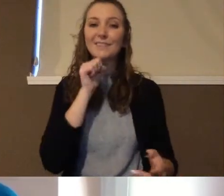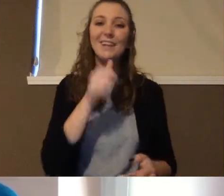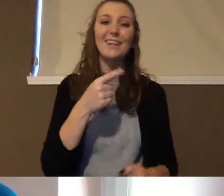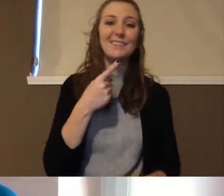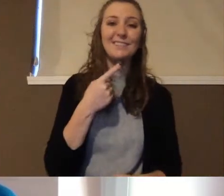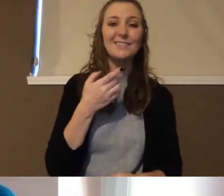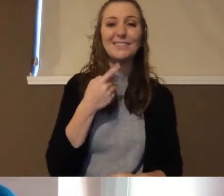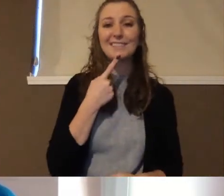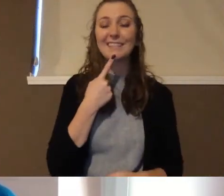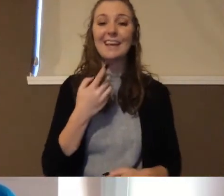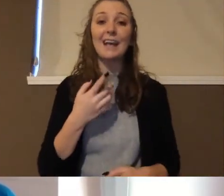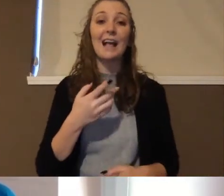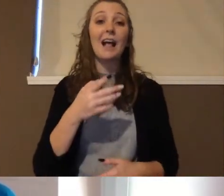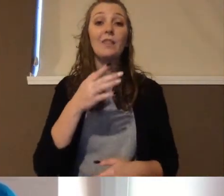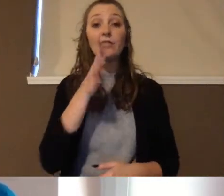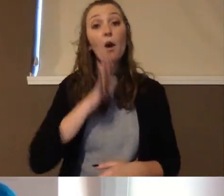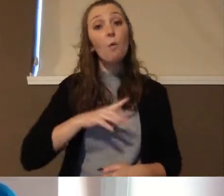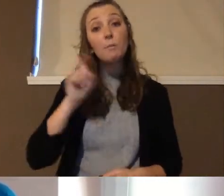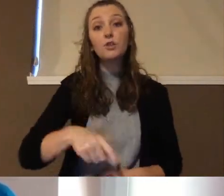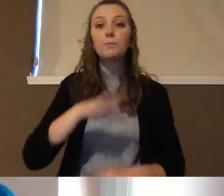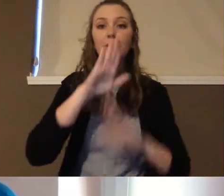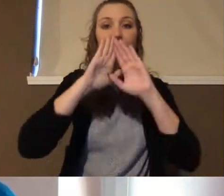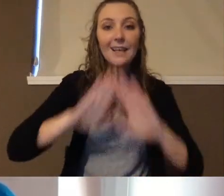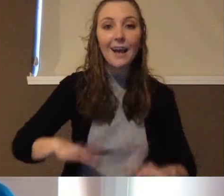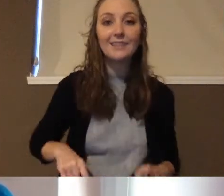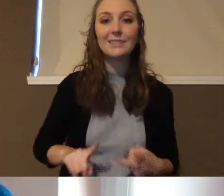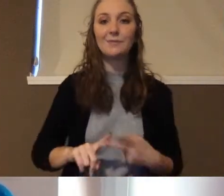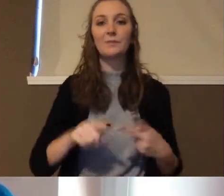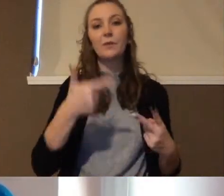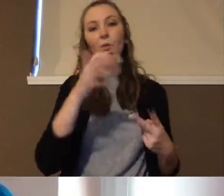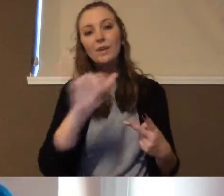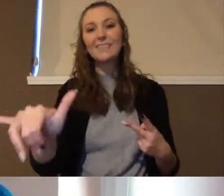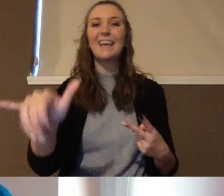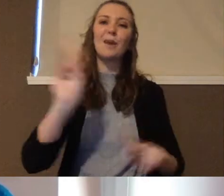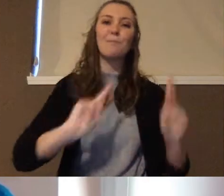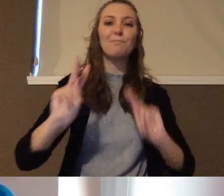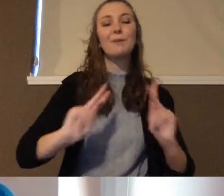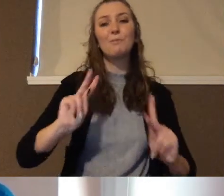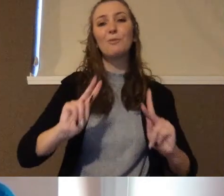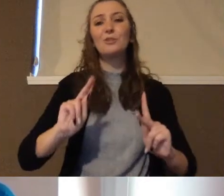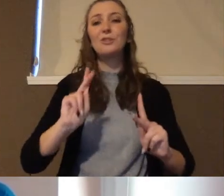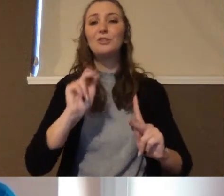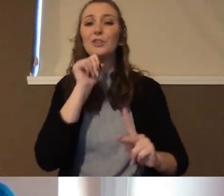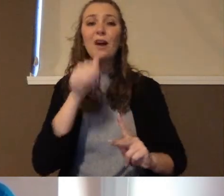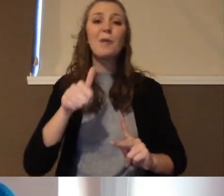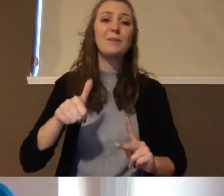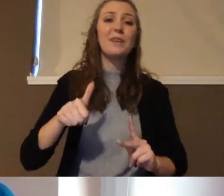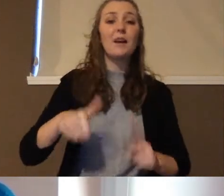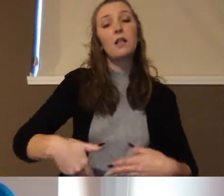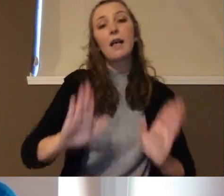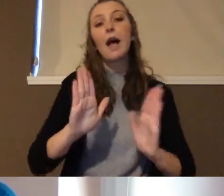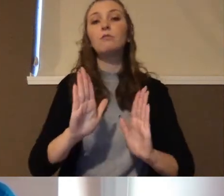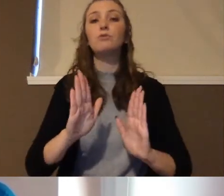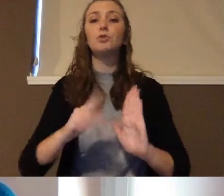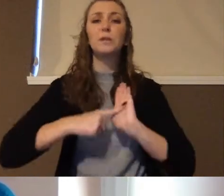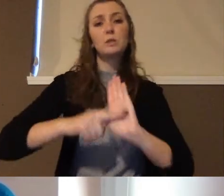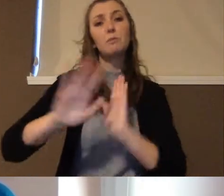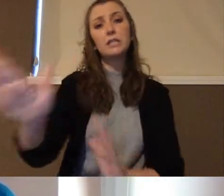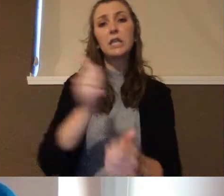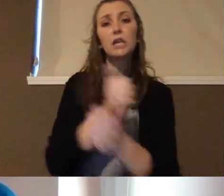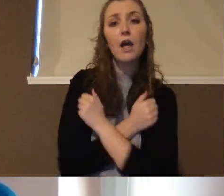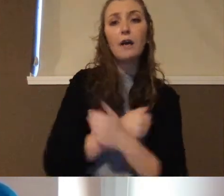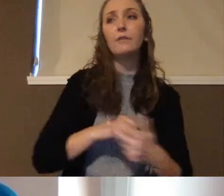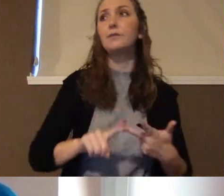meanings of old words, not to say women should be silent in the church, or gay people shouldn't